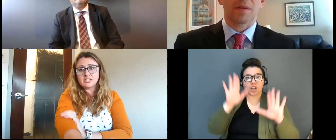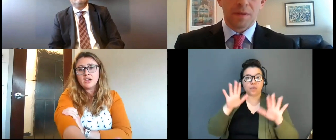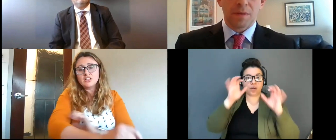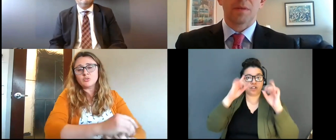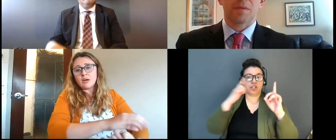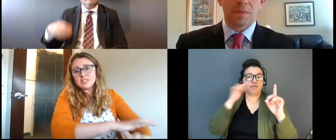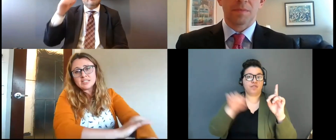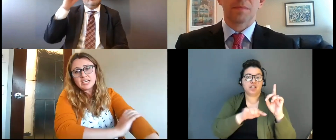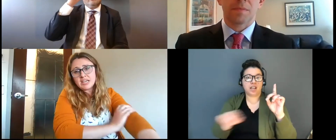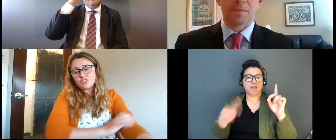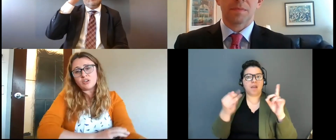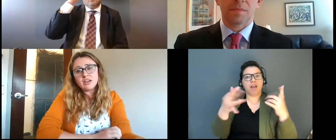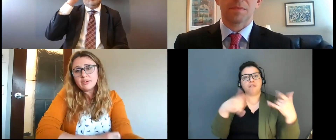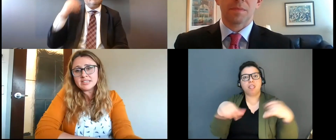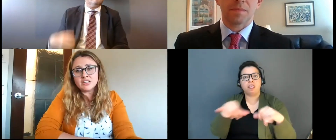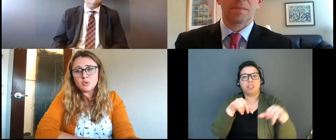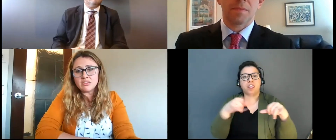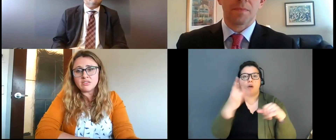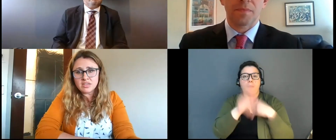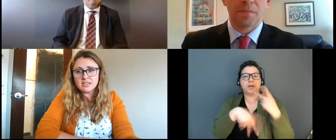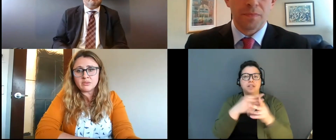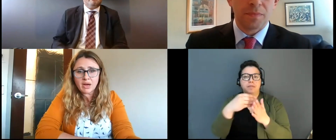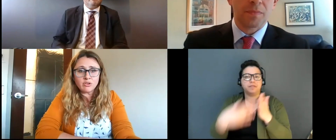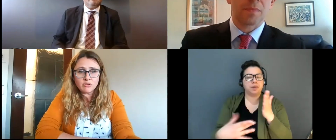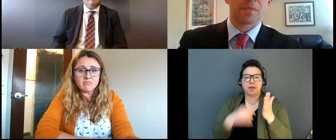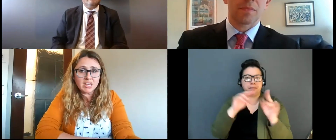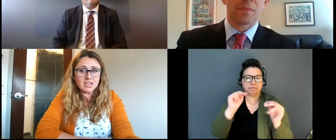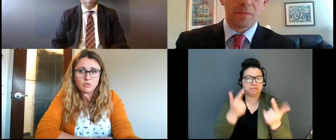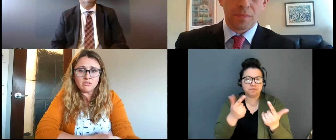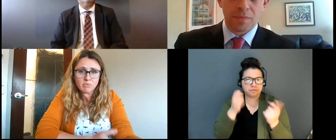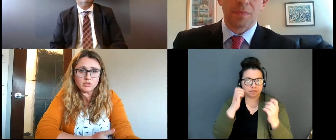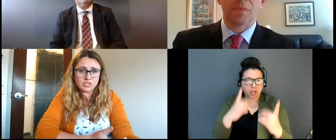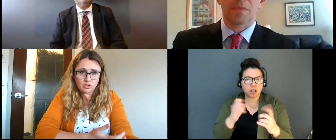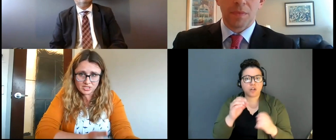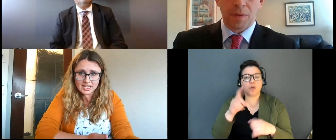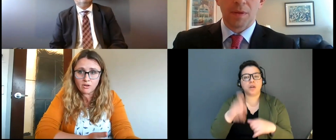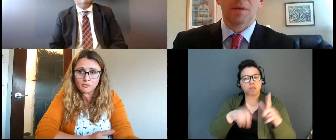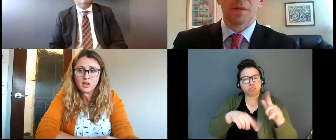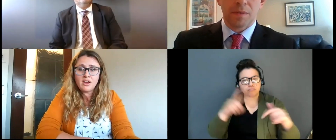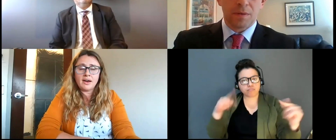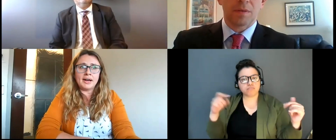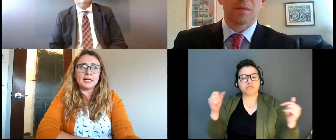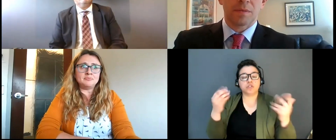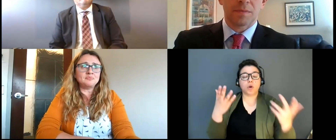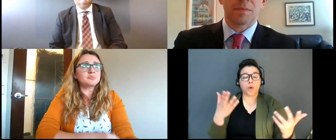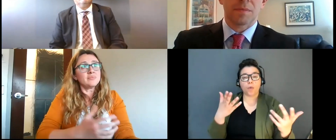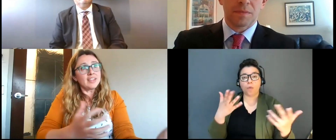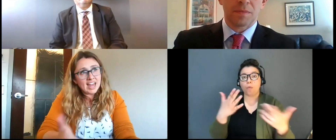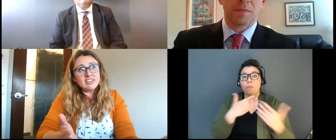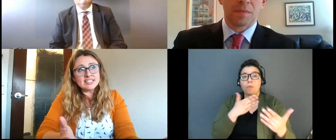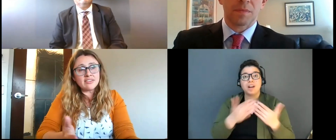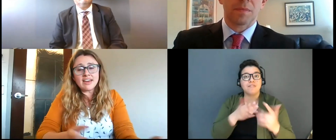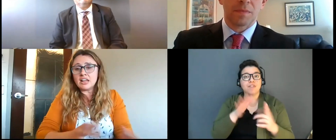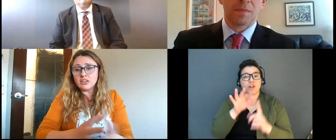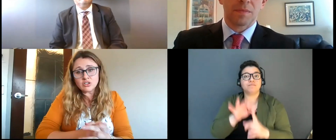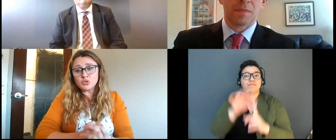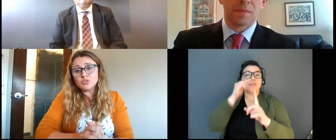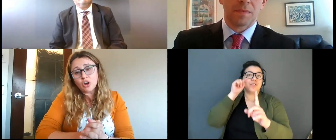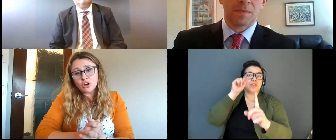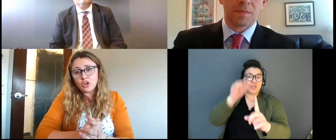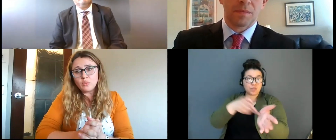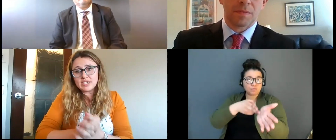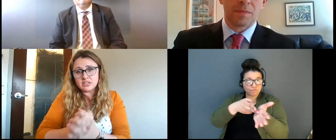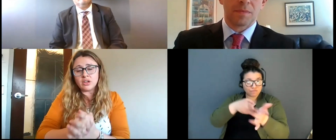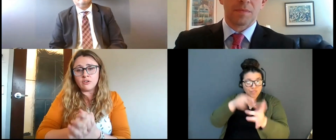those students. So I would say try to accentuate the things about you that make you the most yourself. Having said that, law